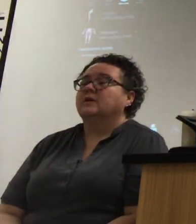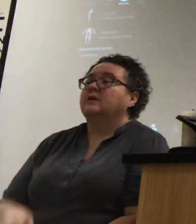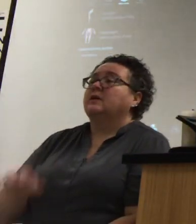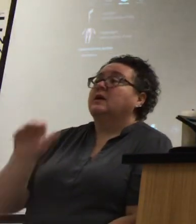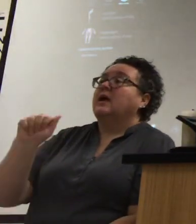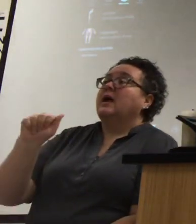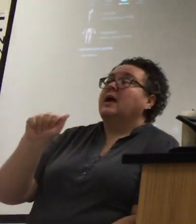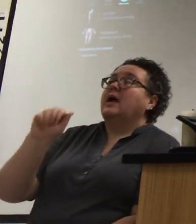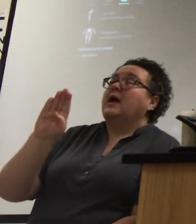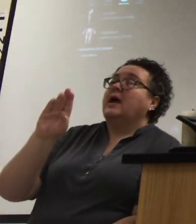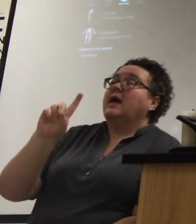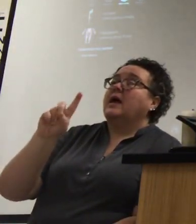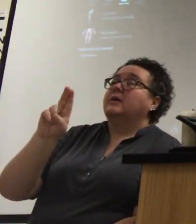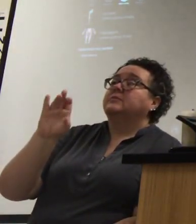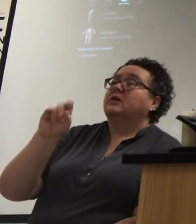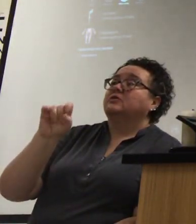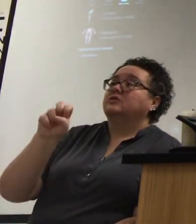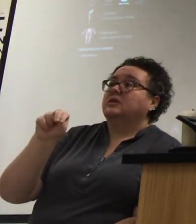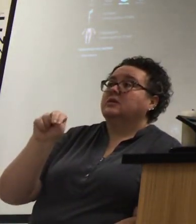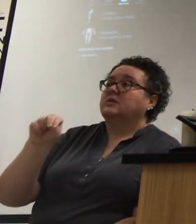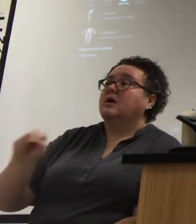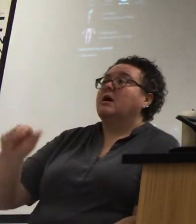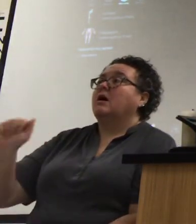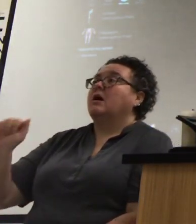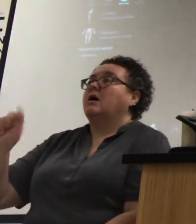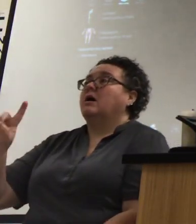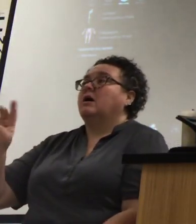Abduction, adduction.